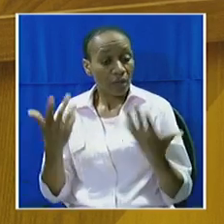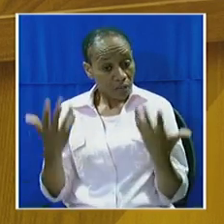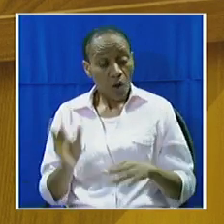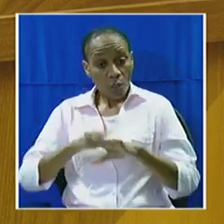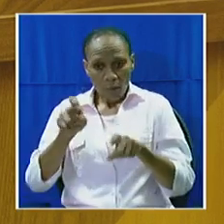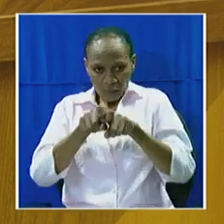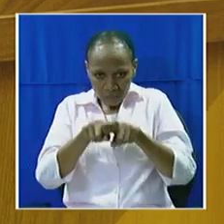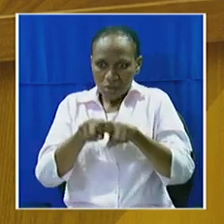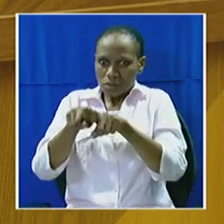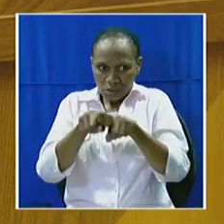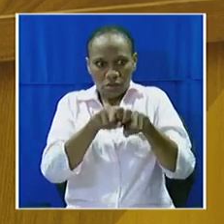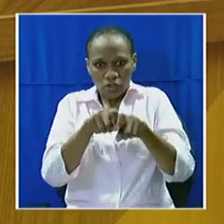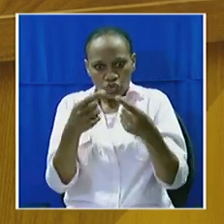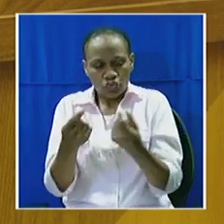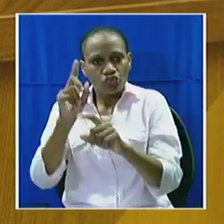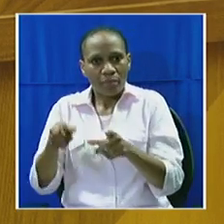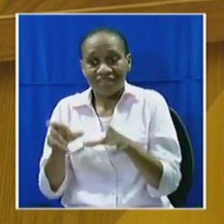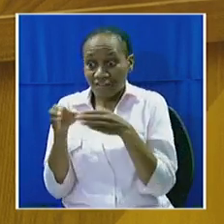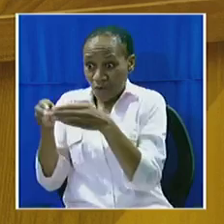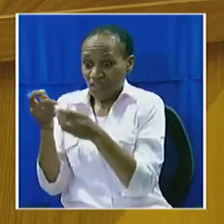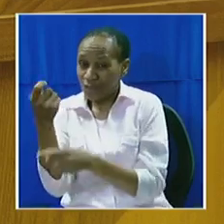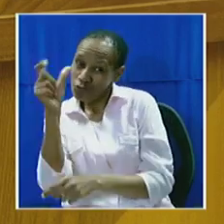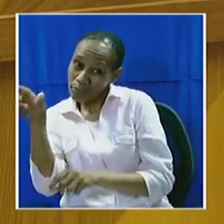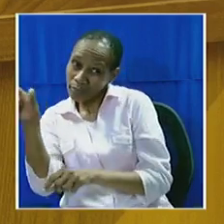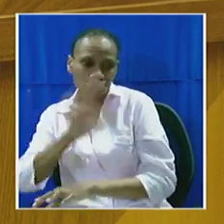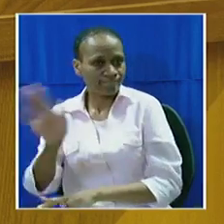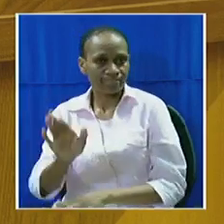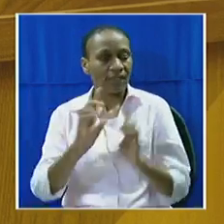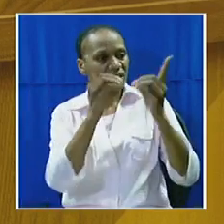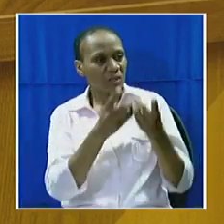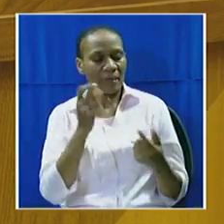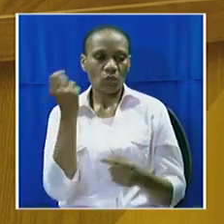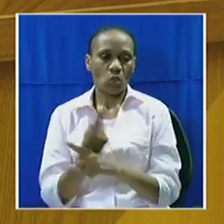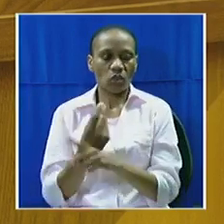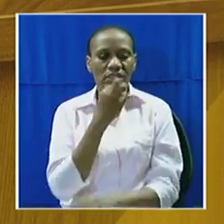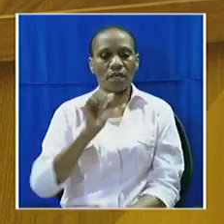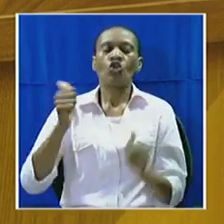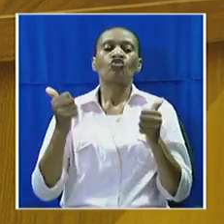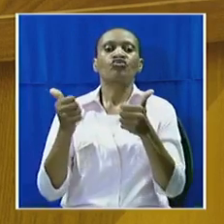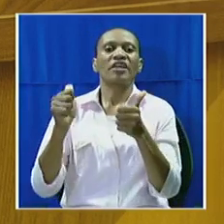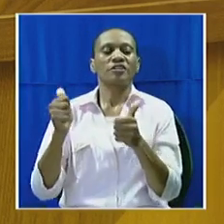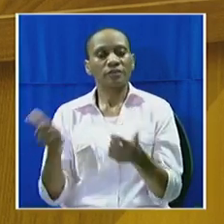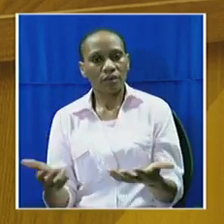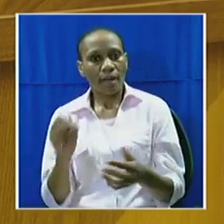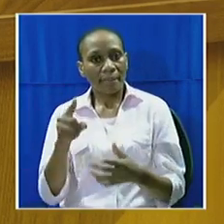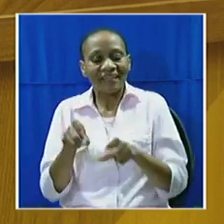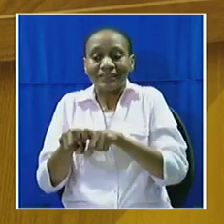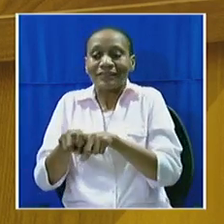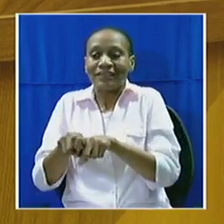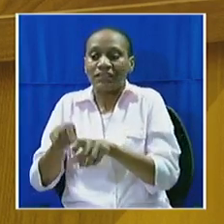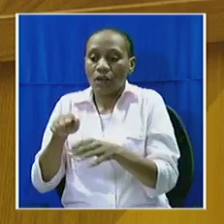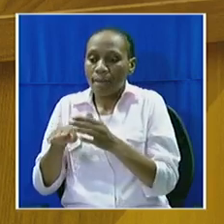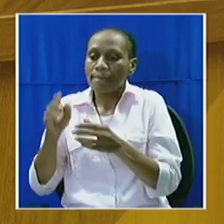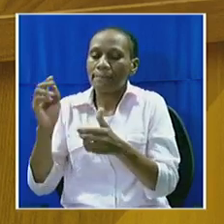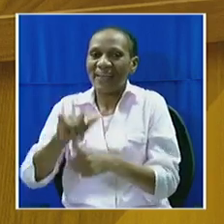extended beyond white-dominated and elite spaces. The department cannot claim to be ready when the only entry testing ports we have are